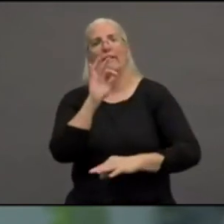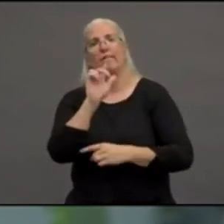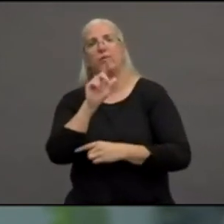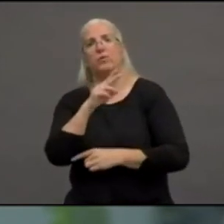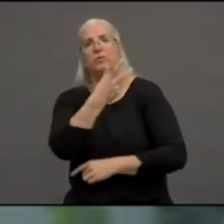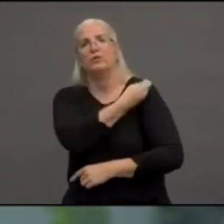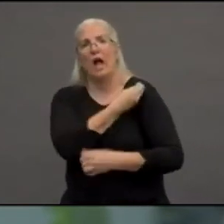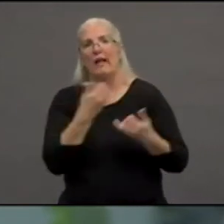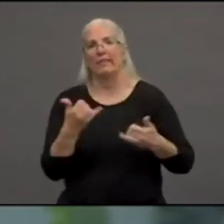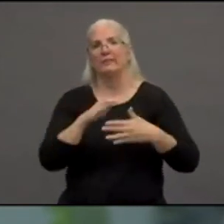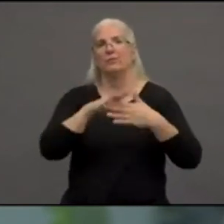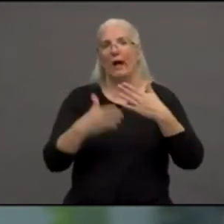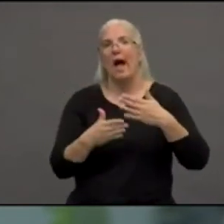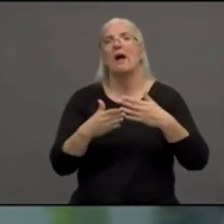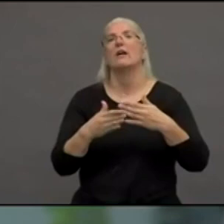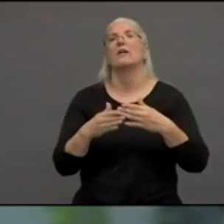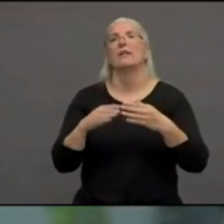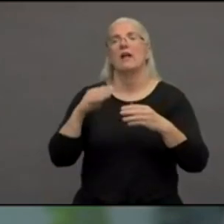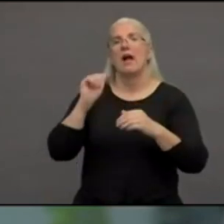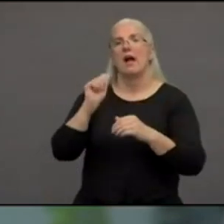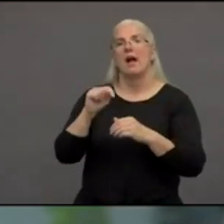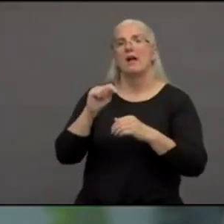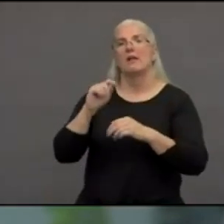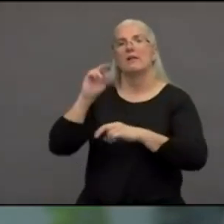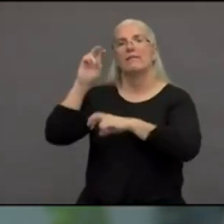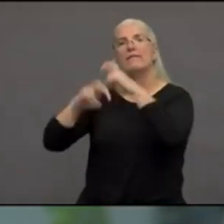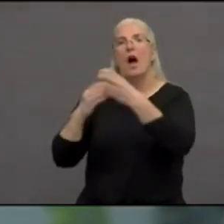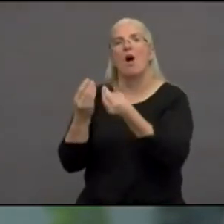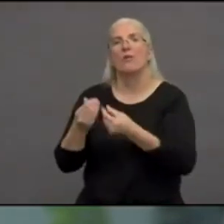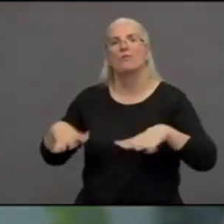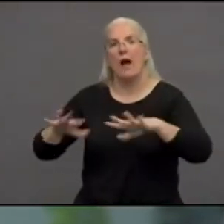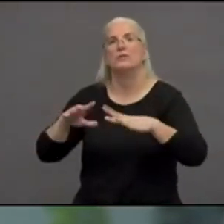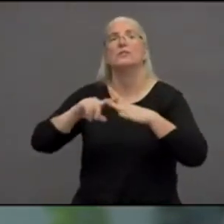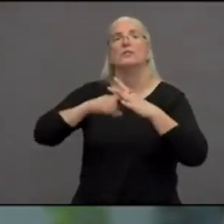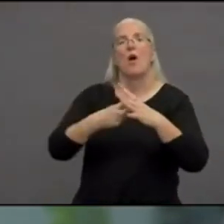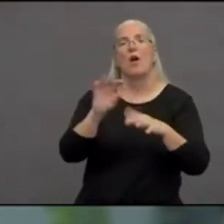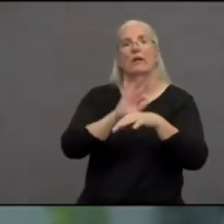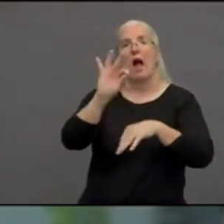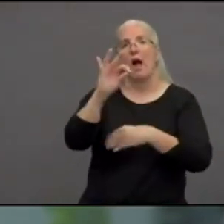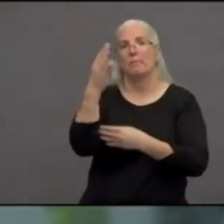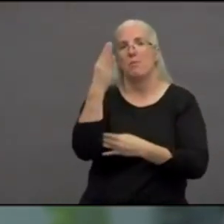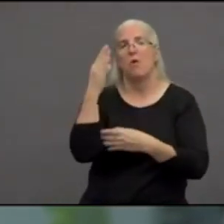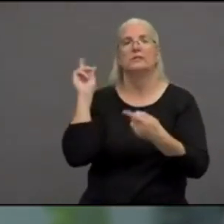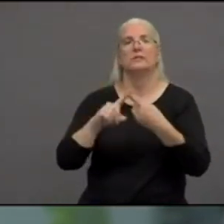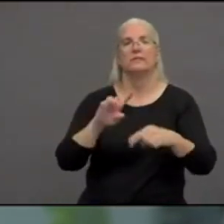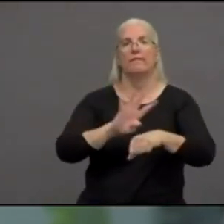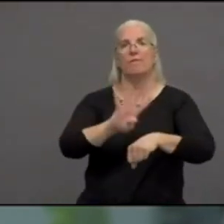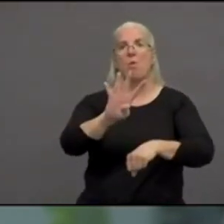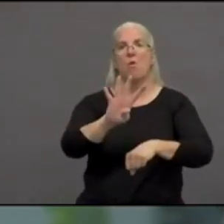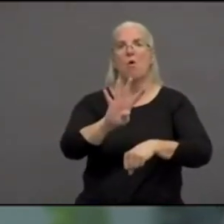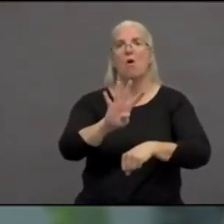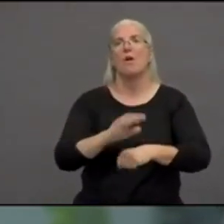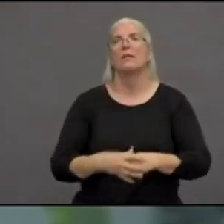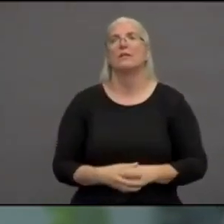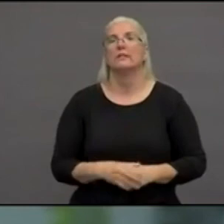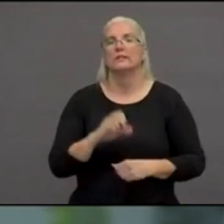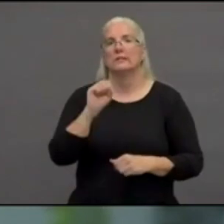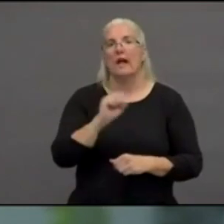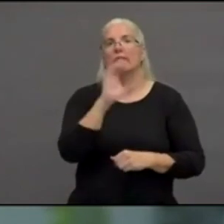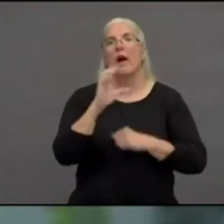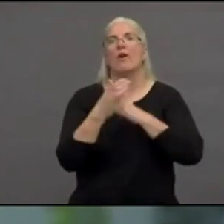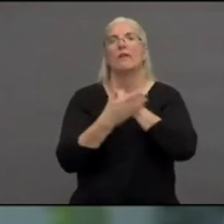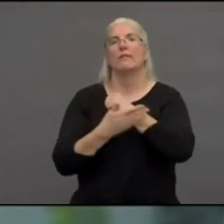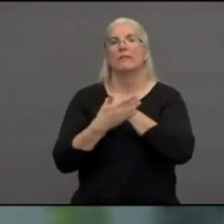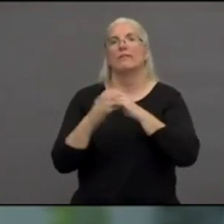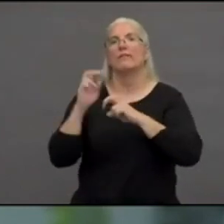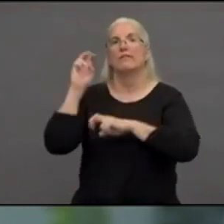fairgrounds, and that starts at 9 a.m. until 4 p.m. Again, flu shots this weekend at the Santa Clara County Fairgrounds